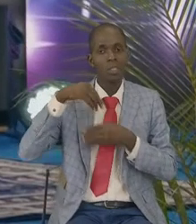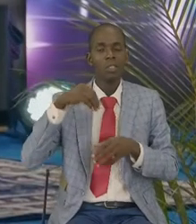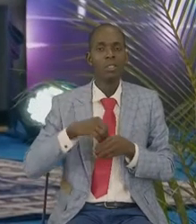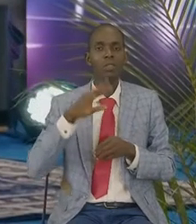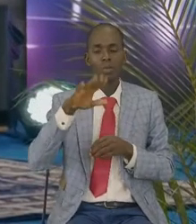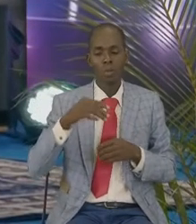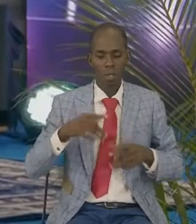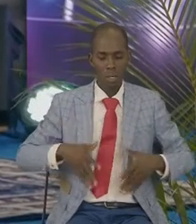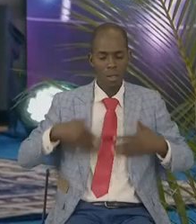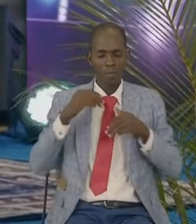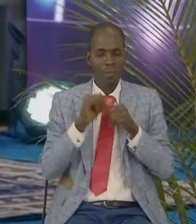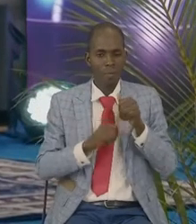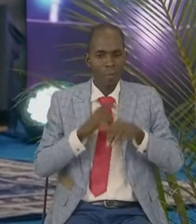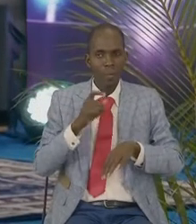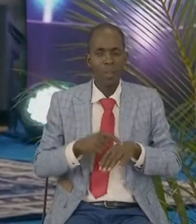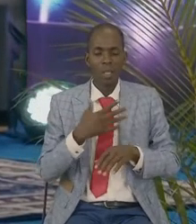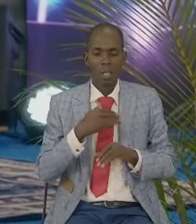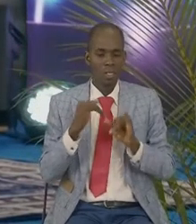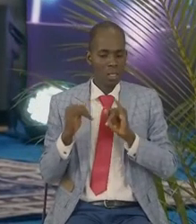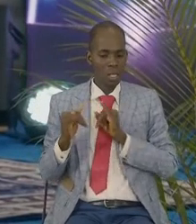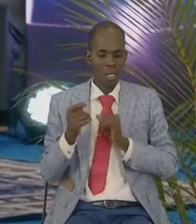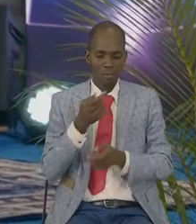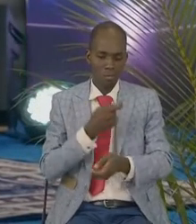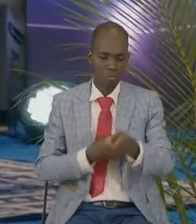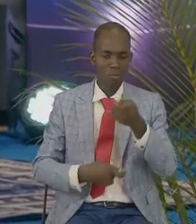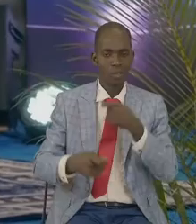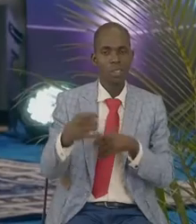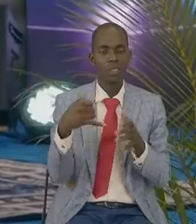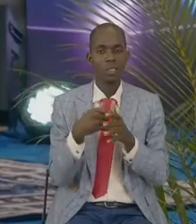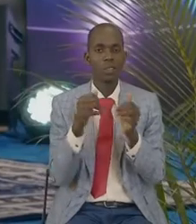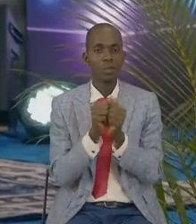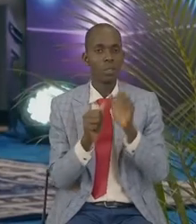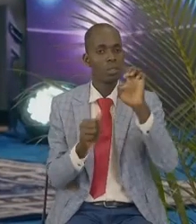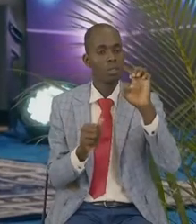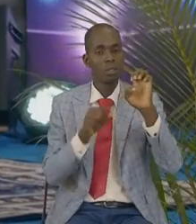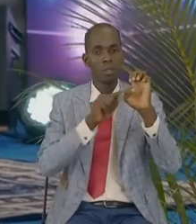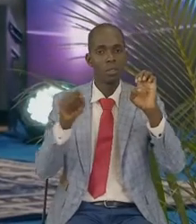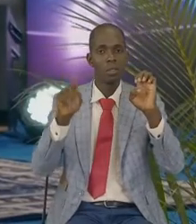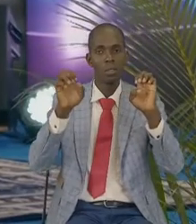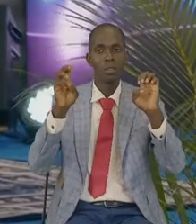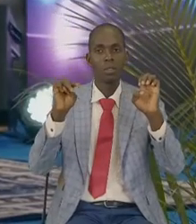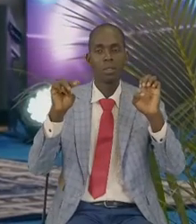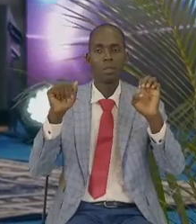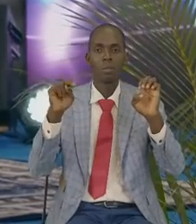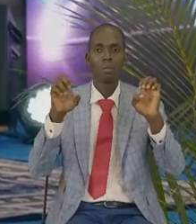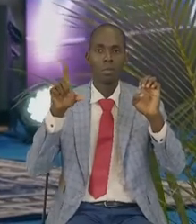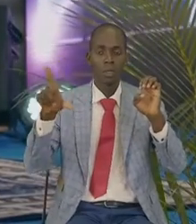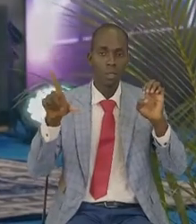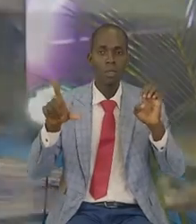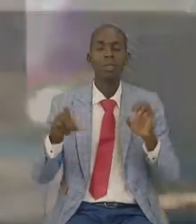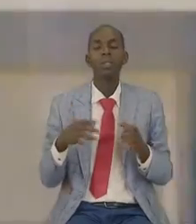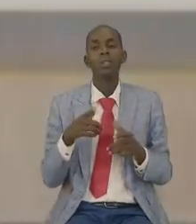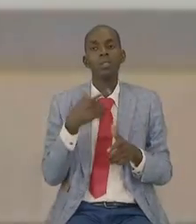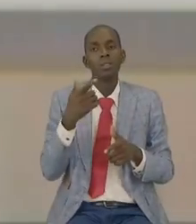time, when you replace that, and Emmanuel takes place in your, on the throne of